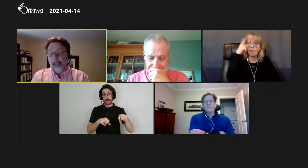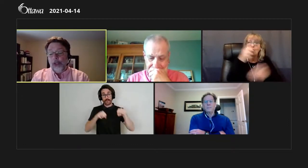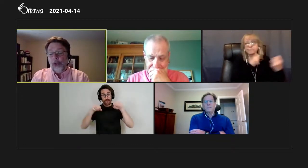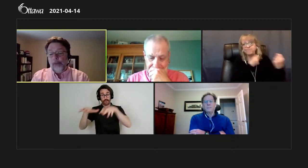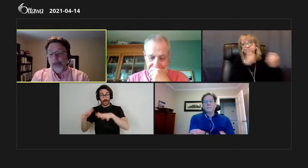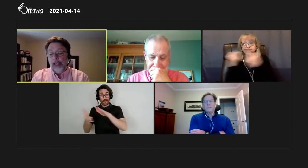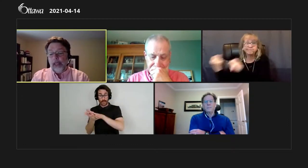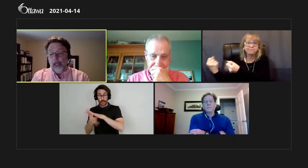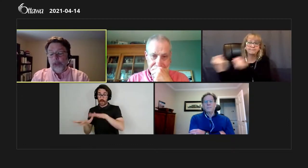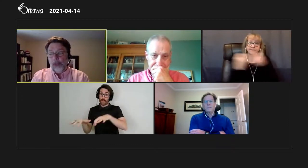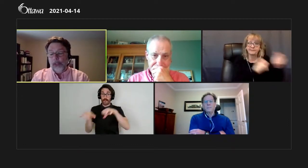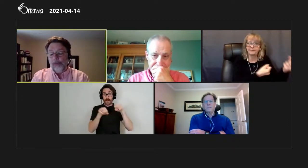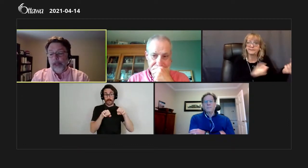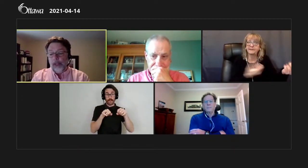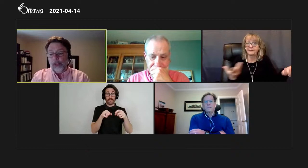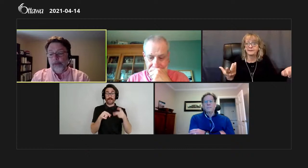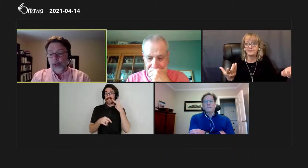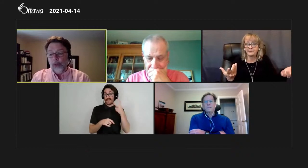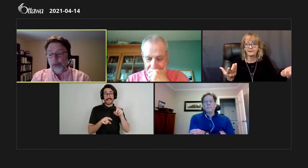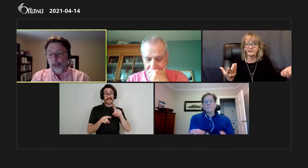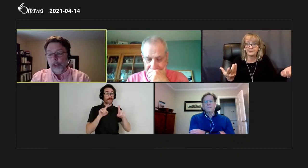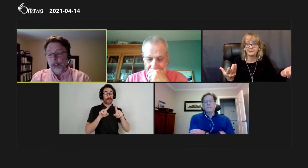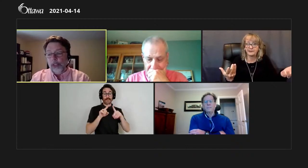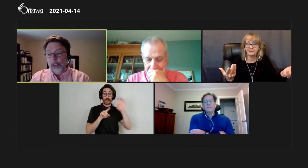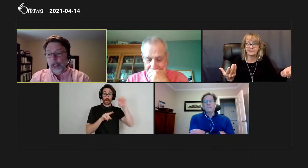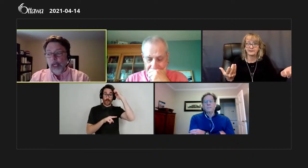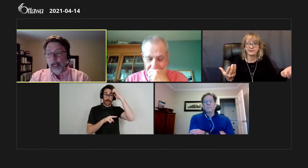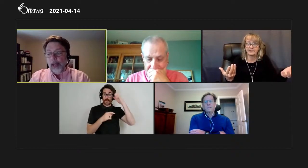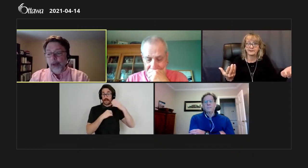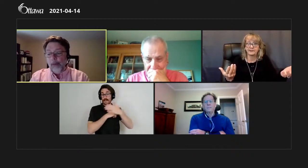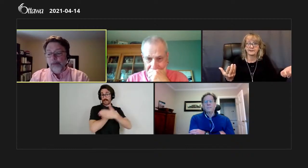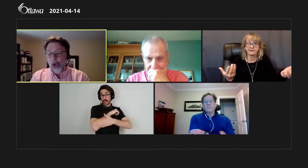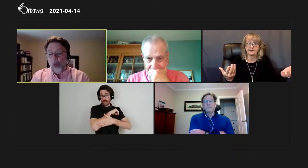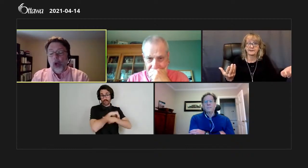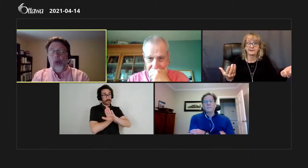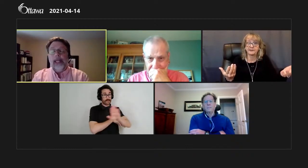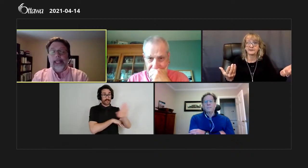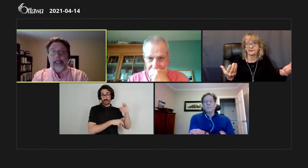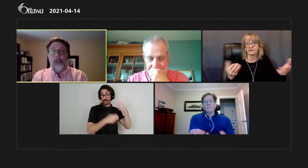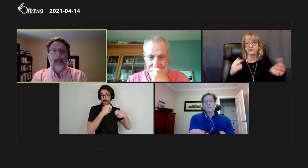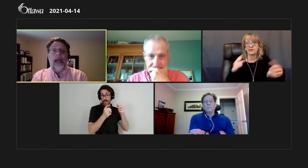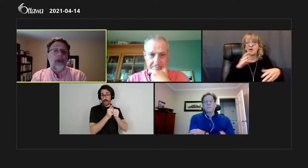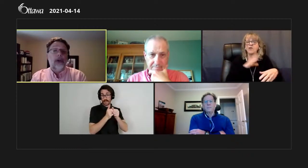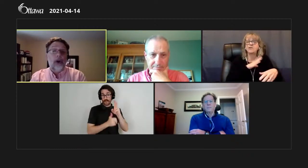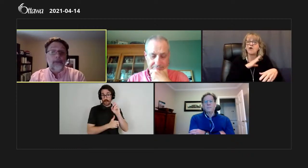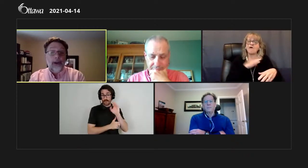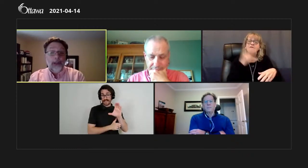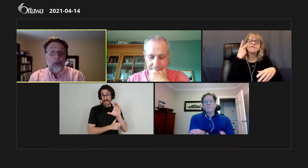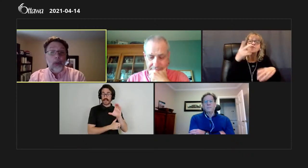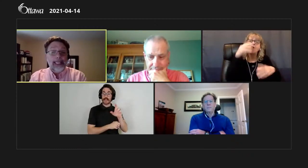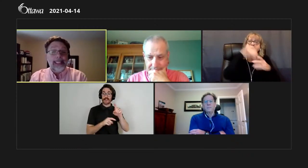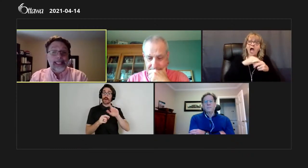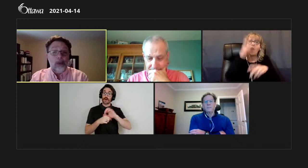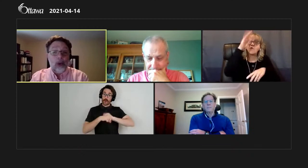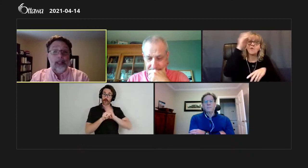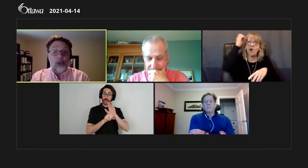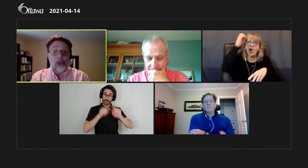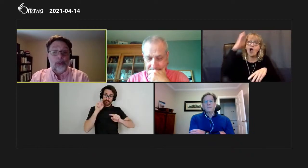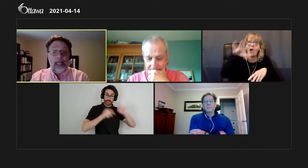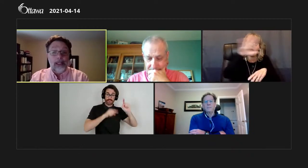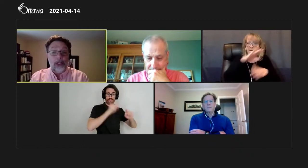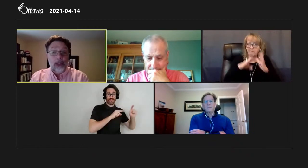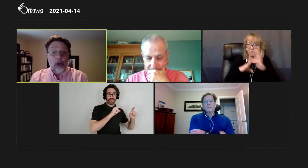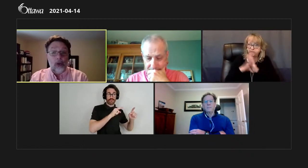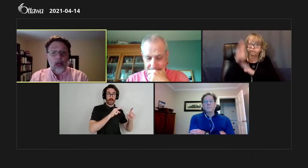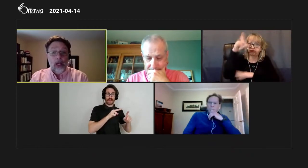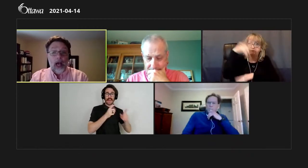in European countries with VOC fueled resurgences about what do we need to bend the curve. Like, we could see where this was